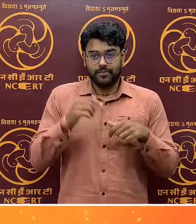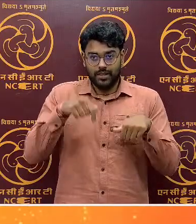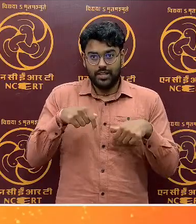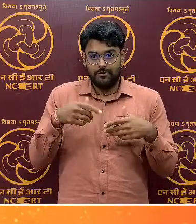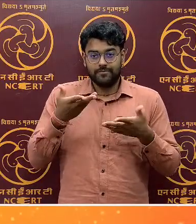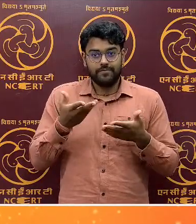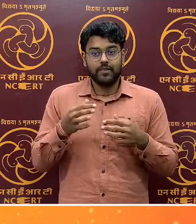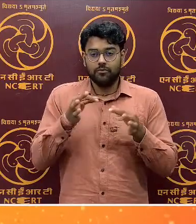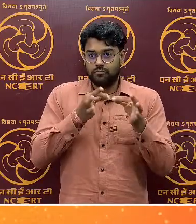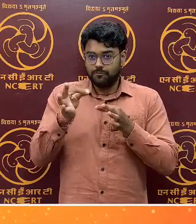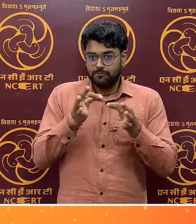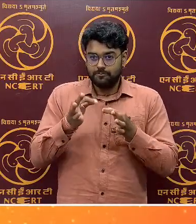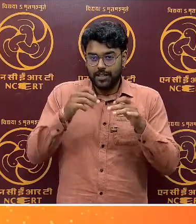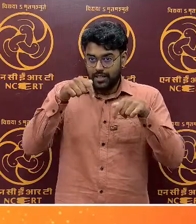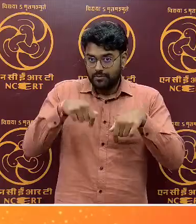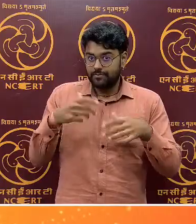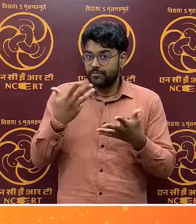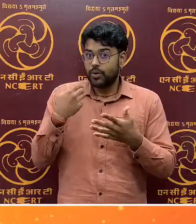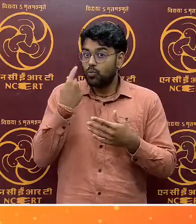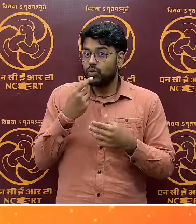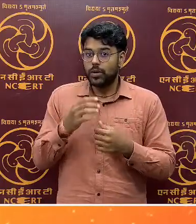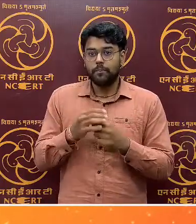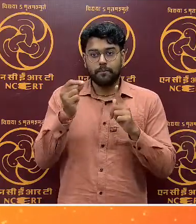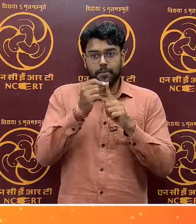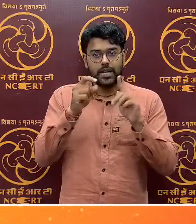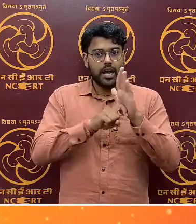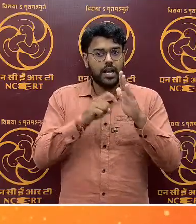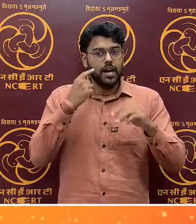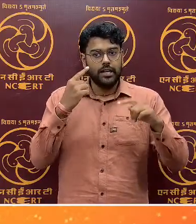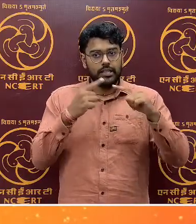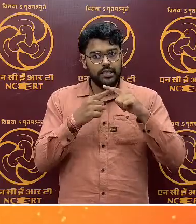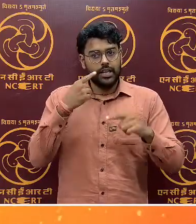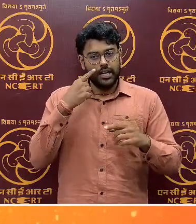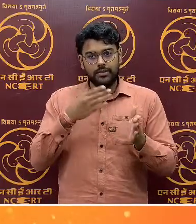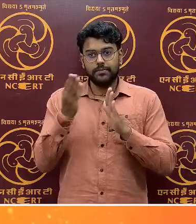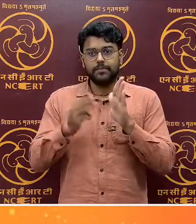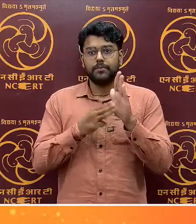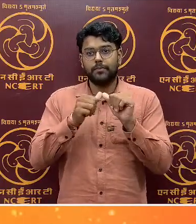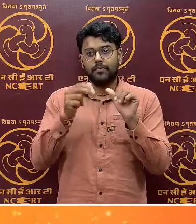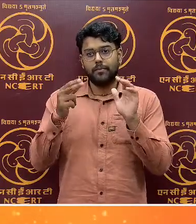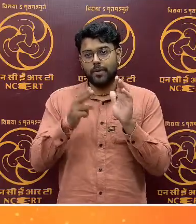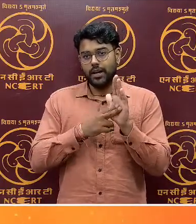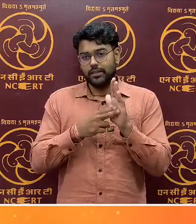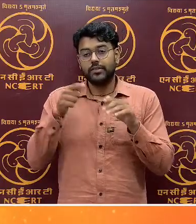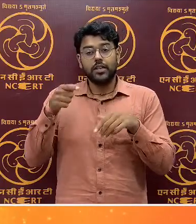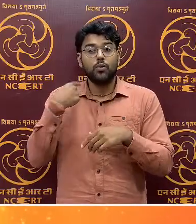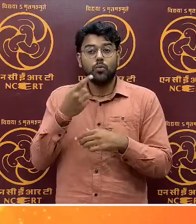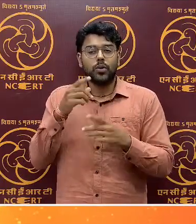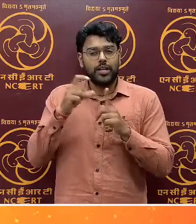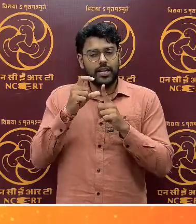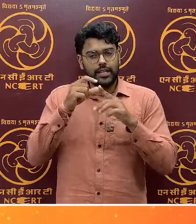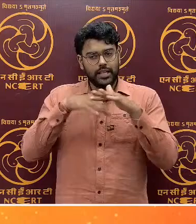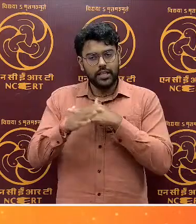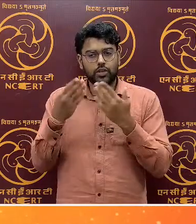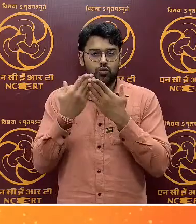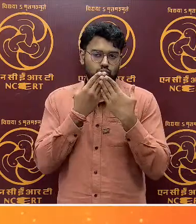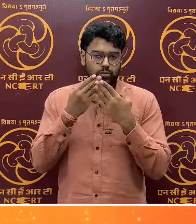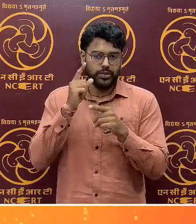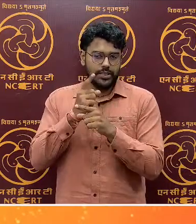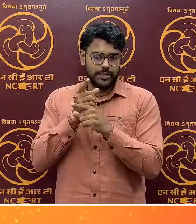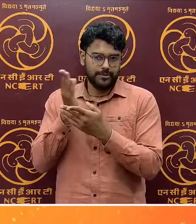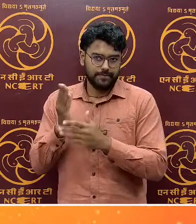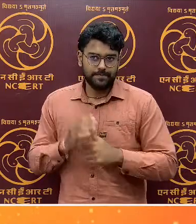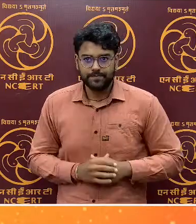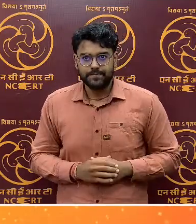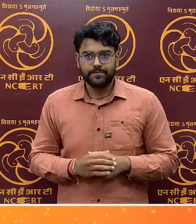reveal the details. We are here with Miss Priti Maan. Ma'am is TGT Science from Bal Bharati Public School, Delhi. Ma'am, namaskar and very